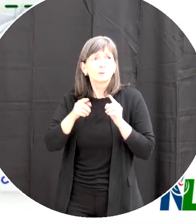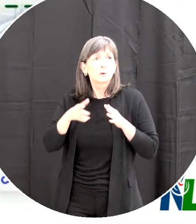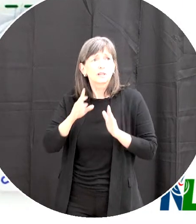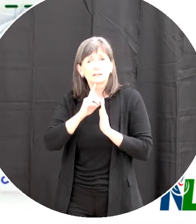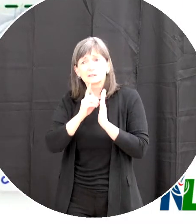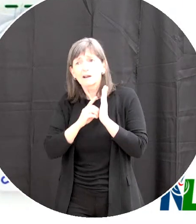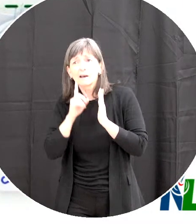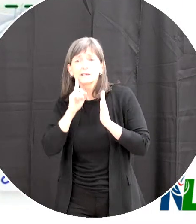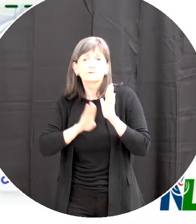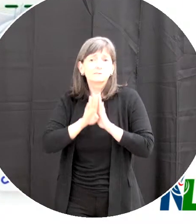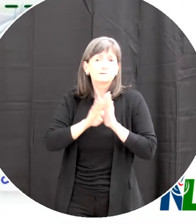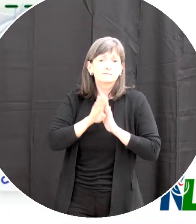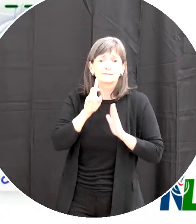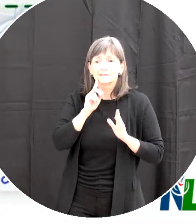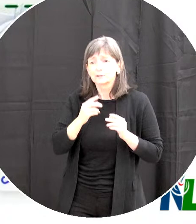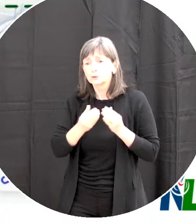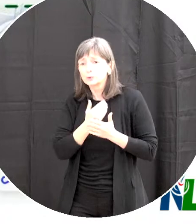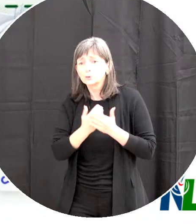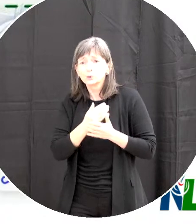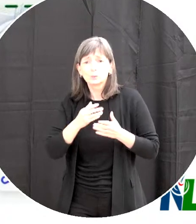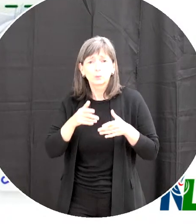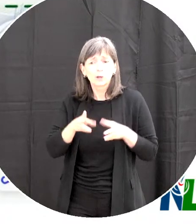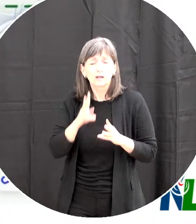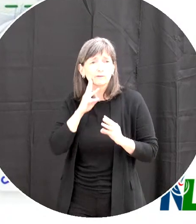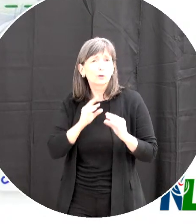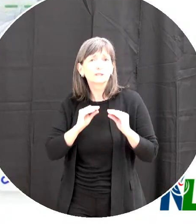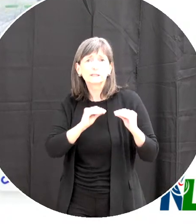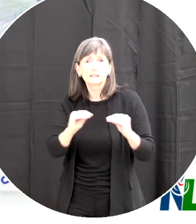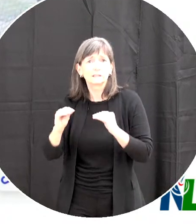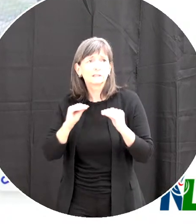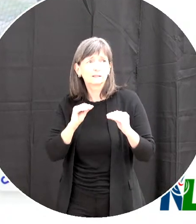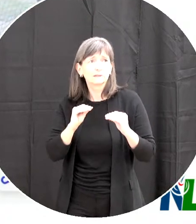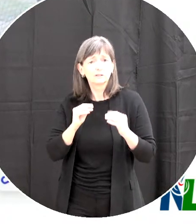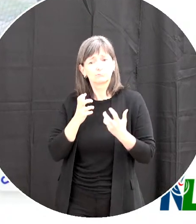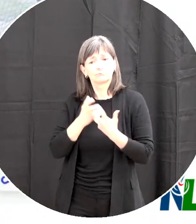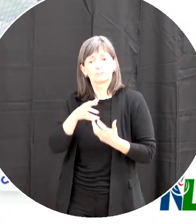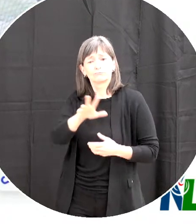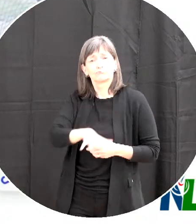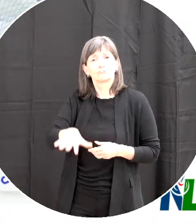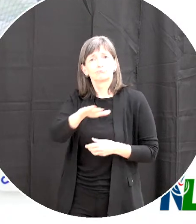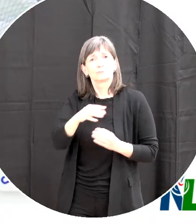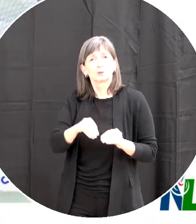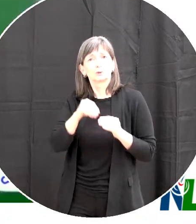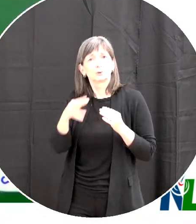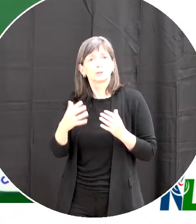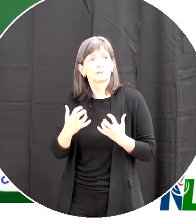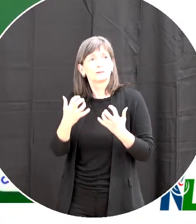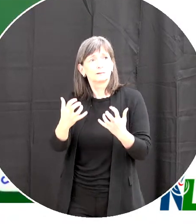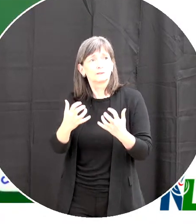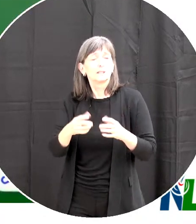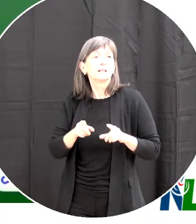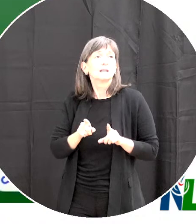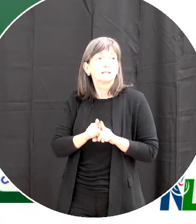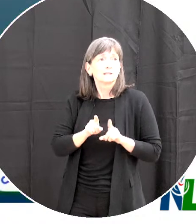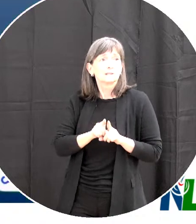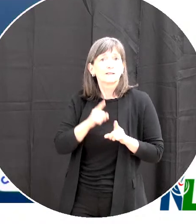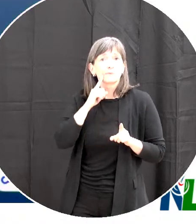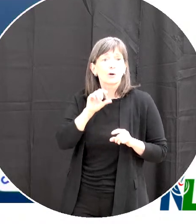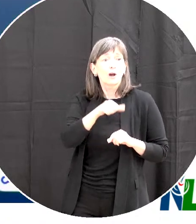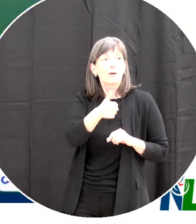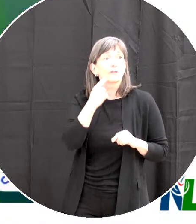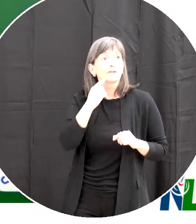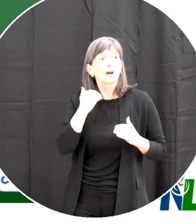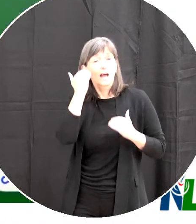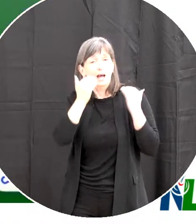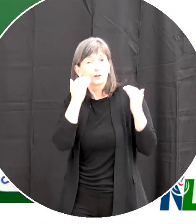learning for an increasingly diverse student population. This is also true for our district staff as adult learners.